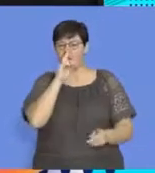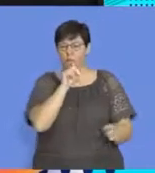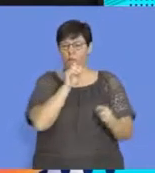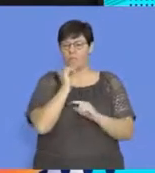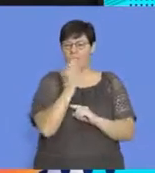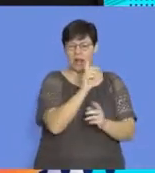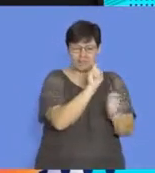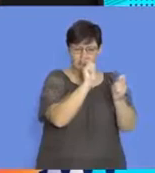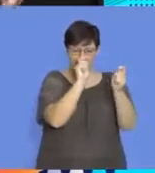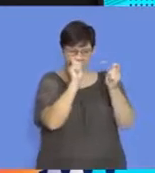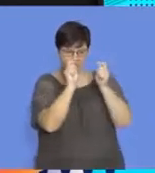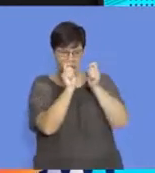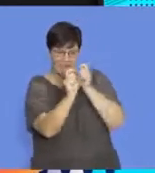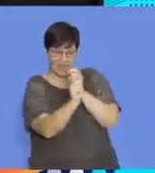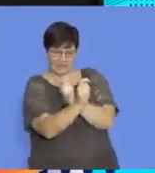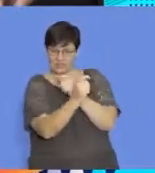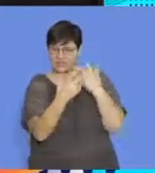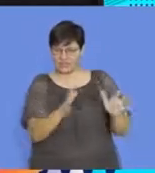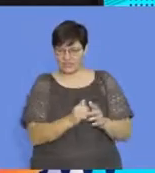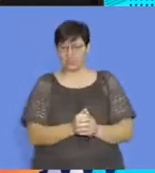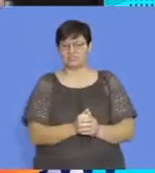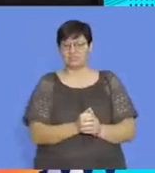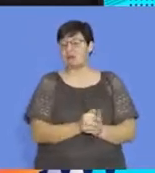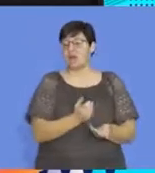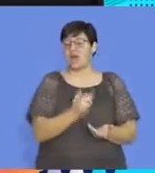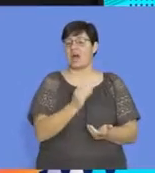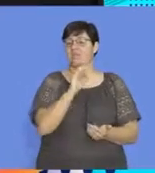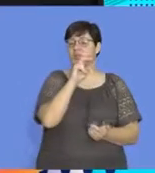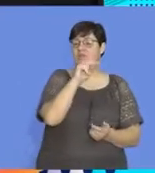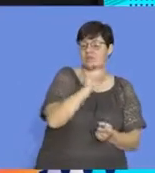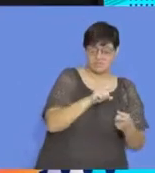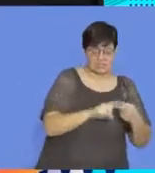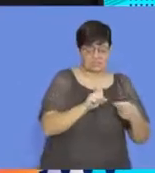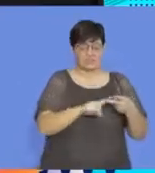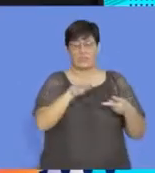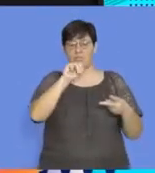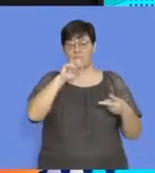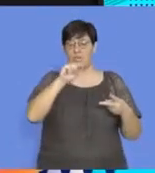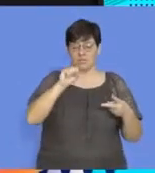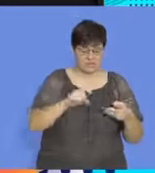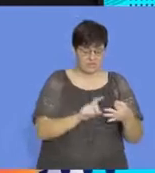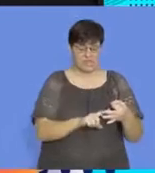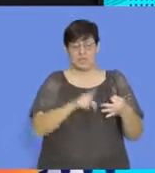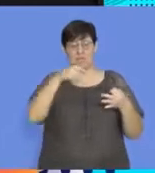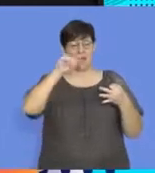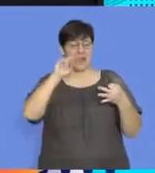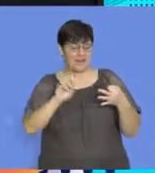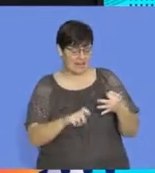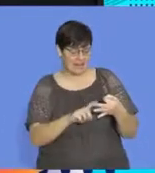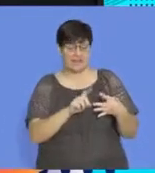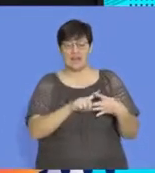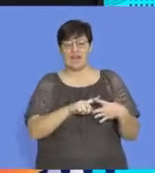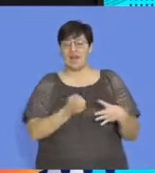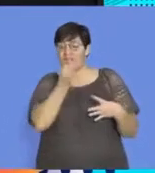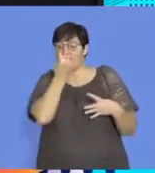of plants, where you looked at ferns, and you looked at moss, and you looked at pine, and you looked at angiosperms, which are